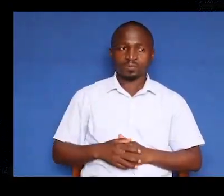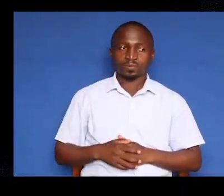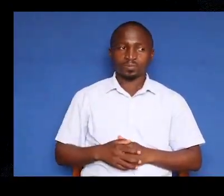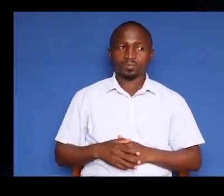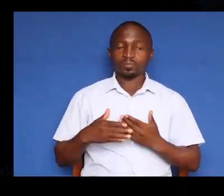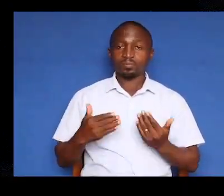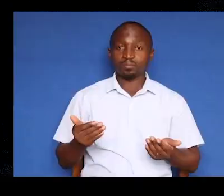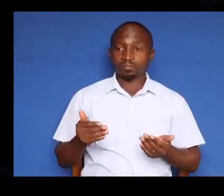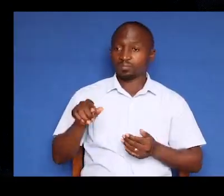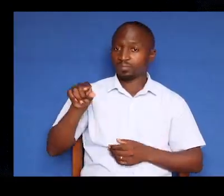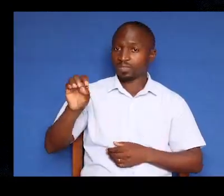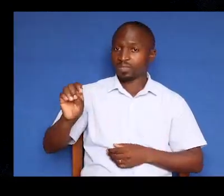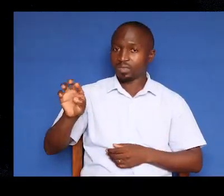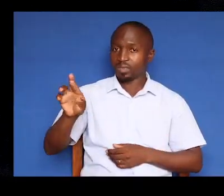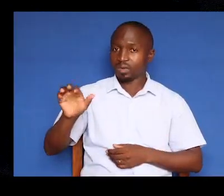Gerard